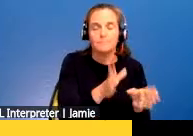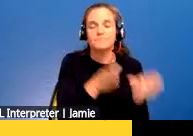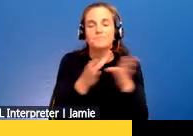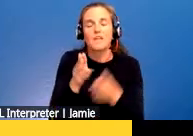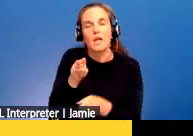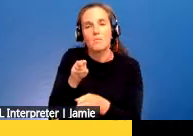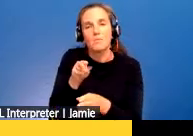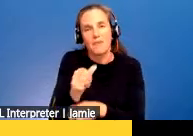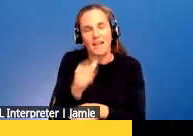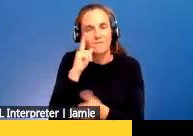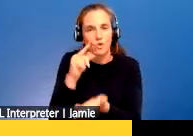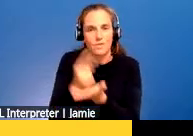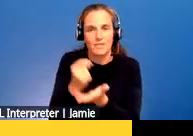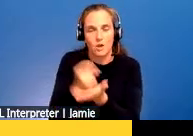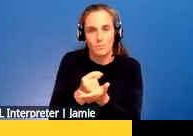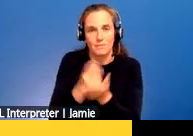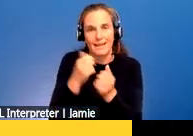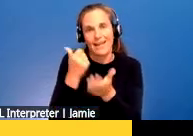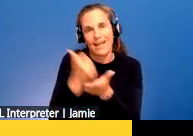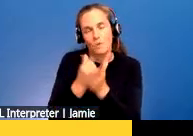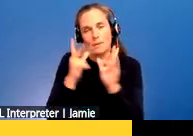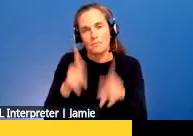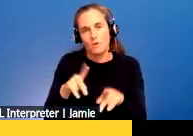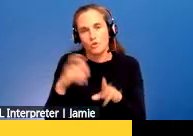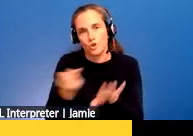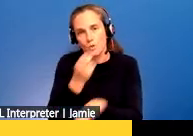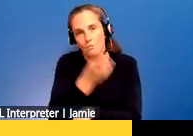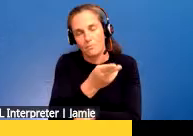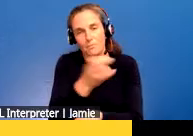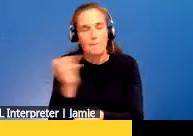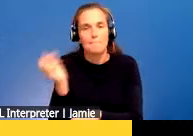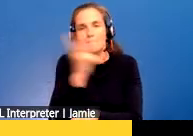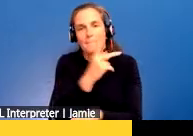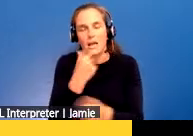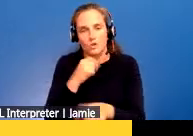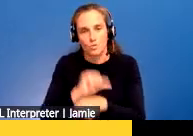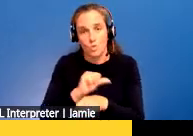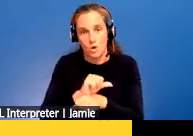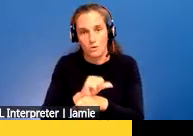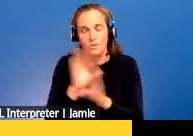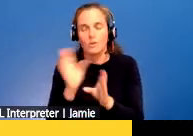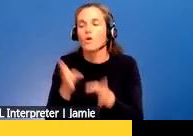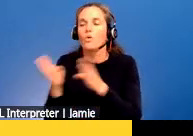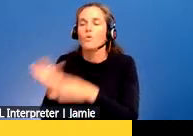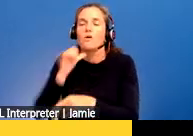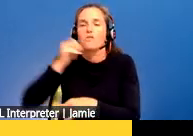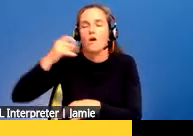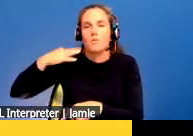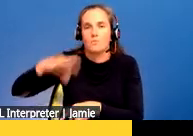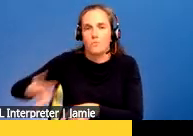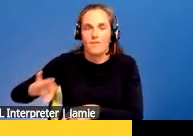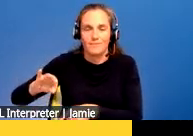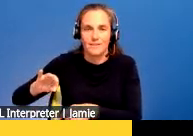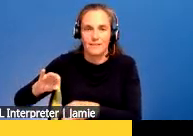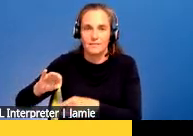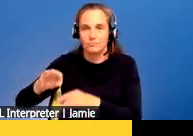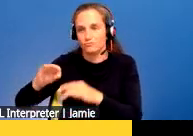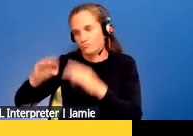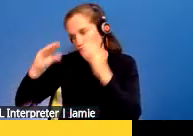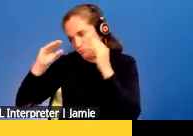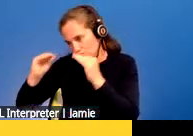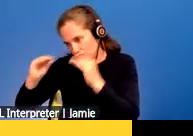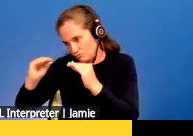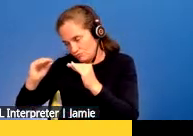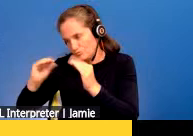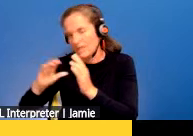back to work, or whether that's a nonprofit organization staffing certified instructors to teach folks who have recently